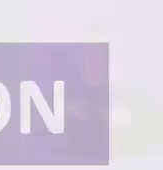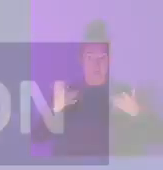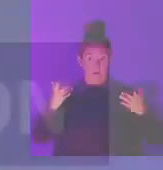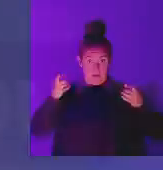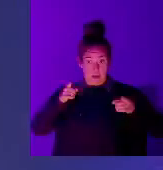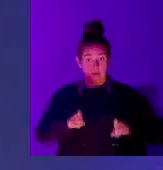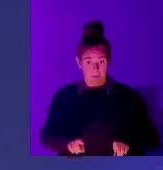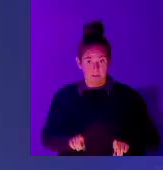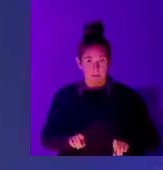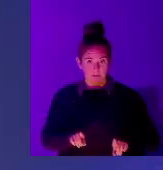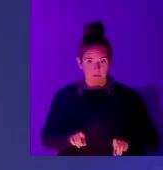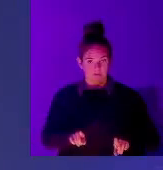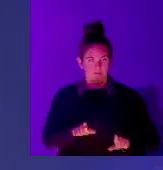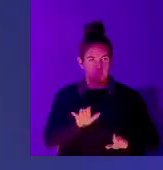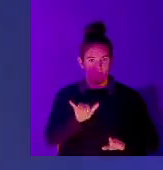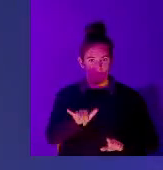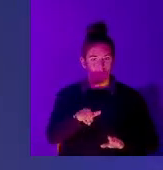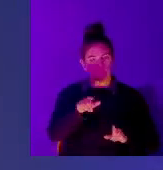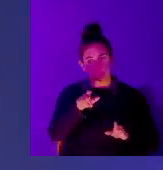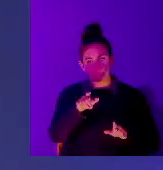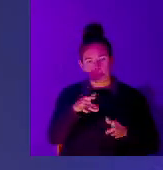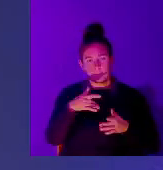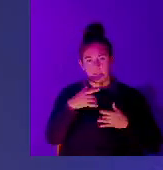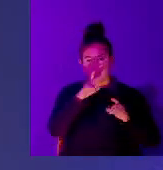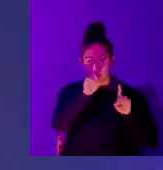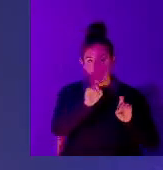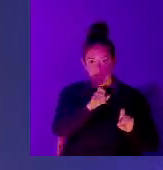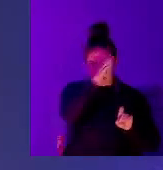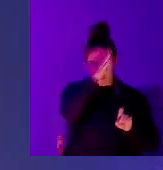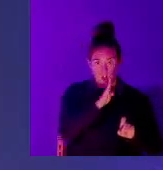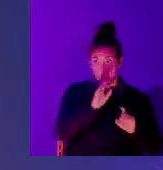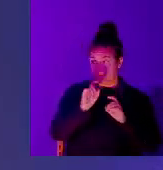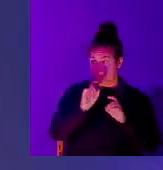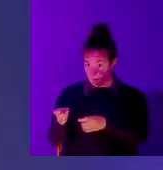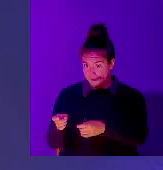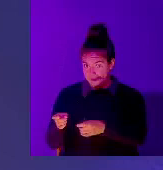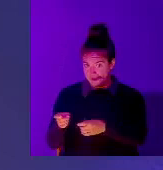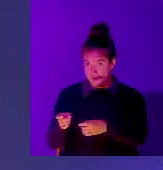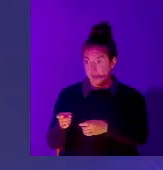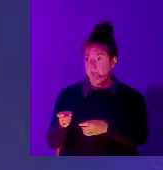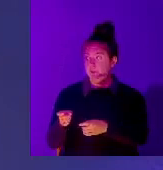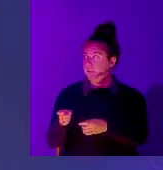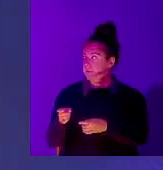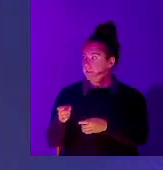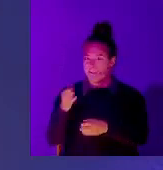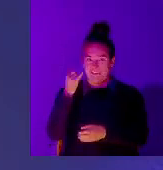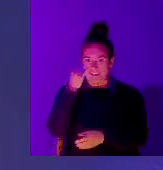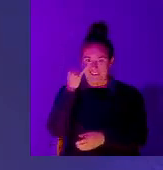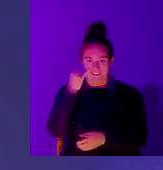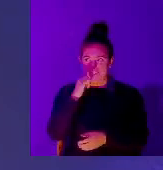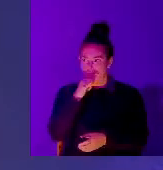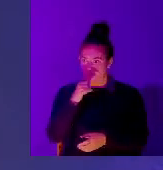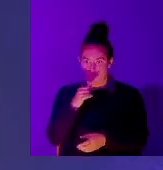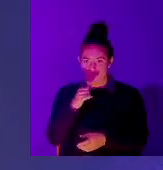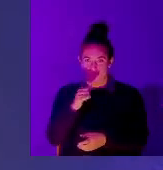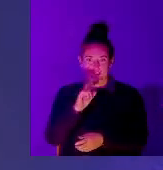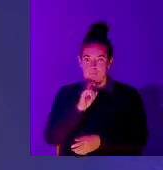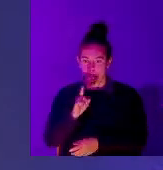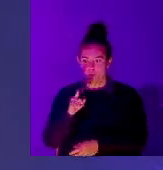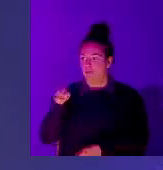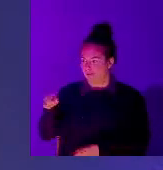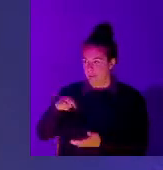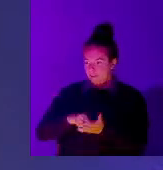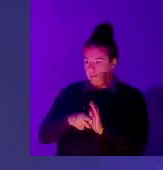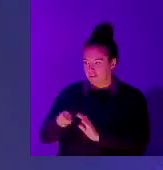in Deuteronomy of determining a false prophet, if it doesn't come true, he absolutely is false. But if the